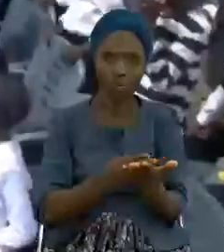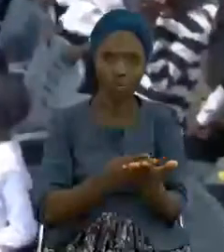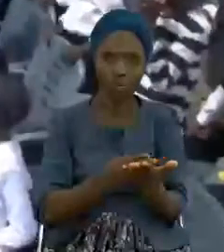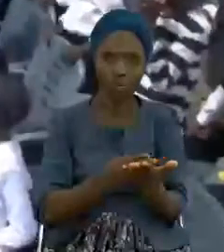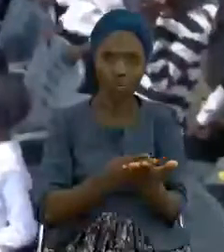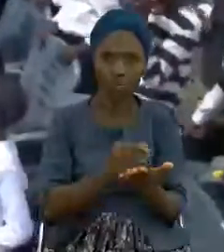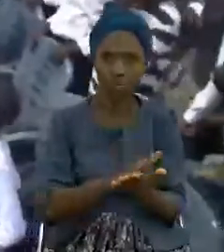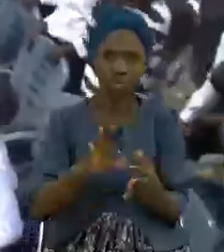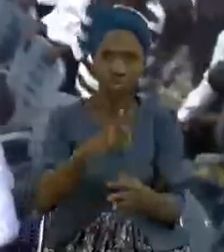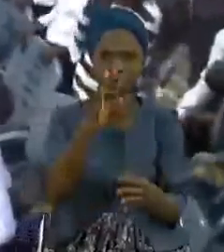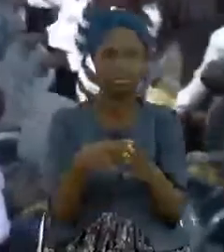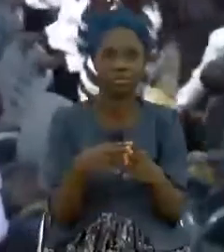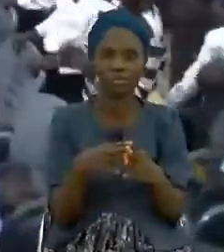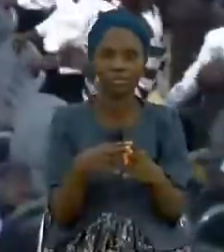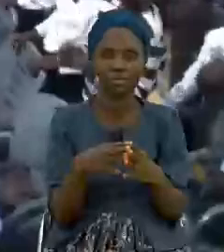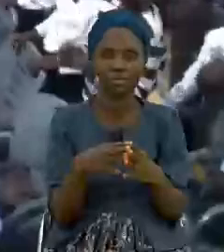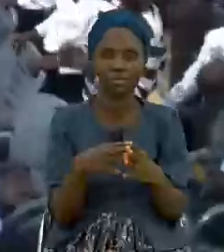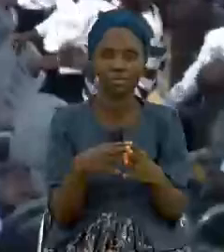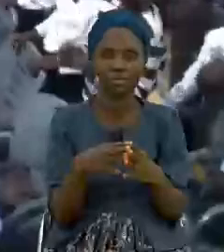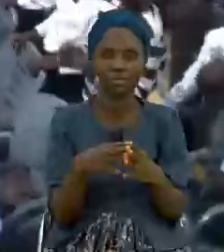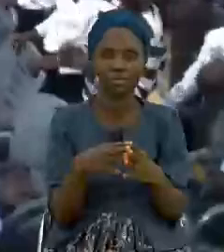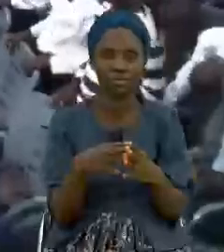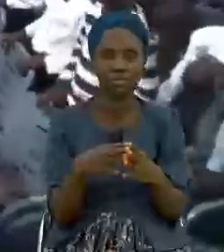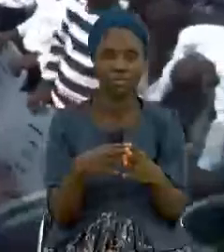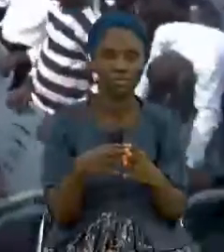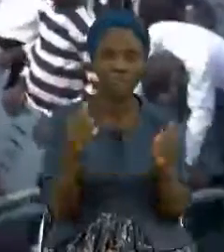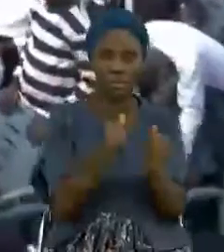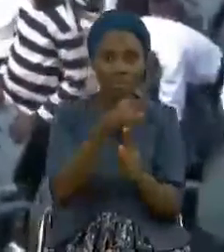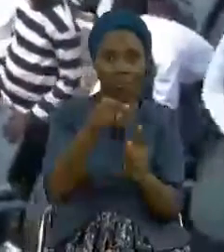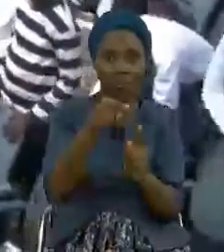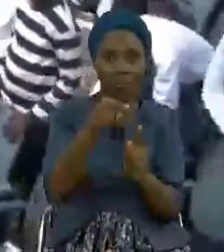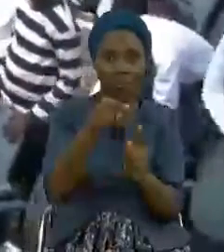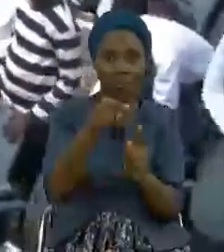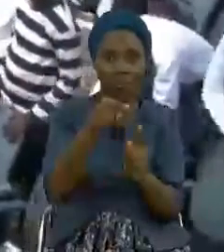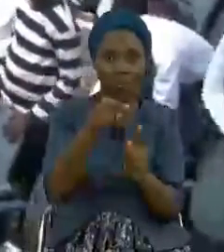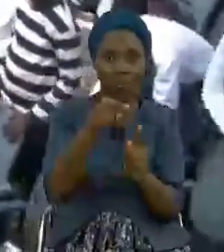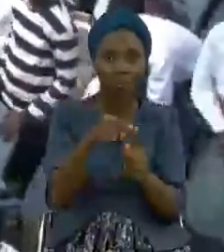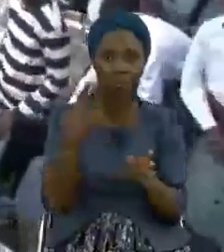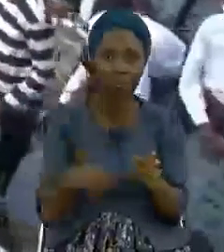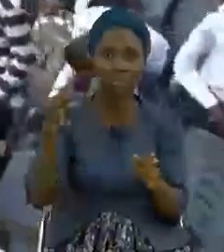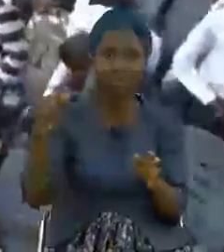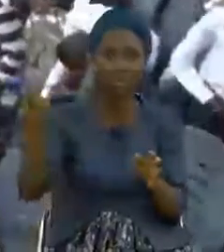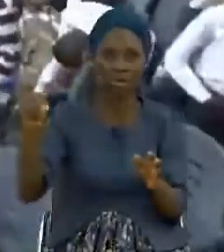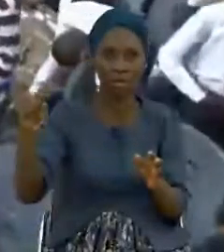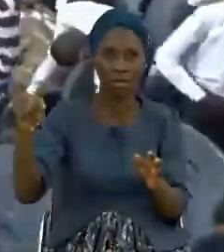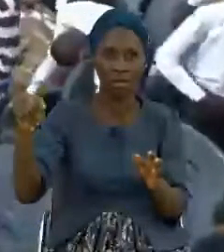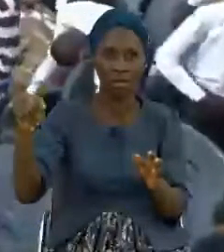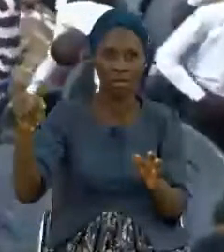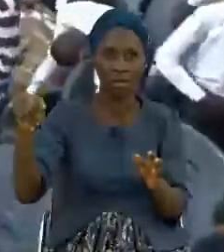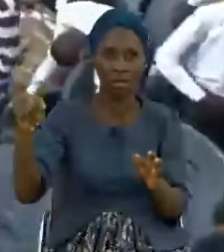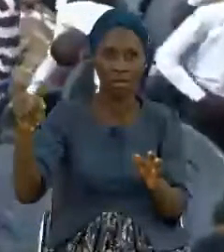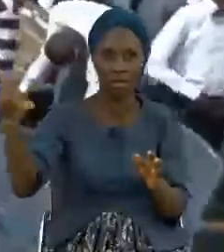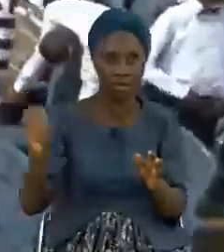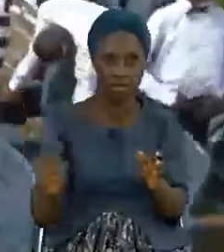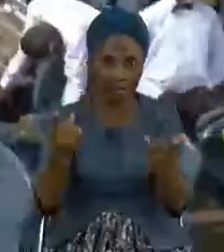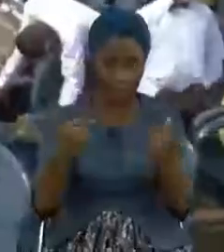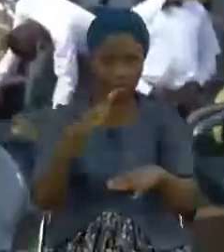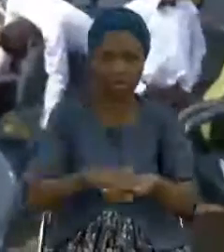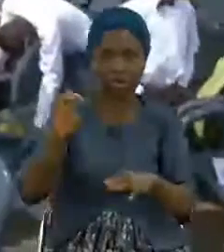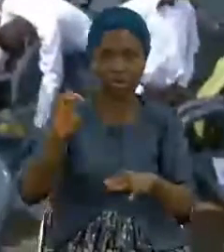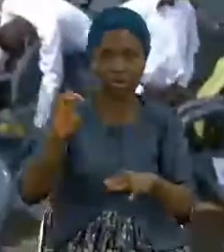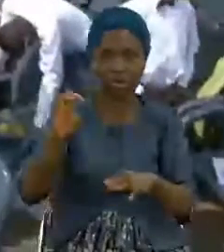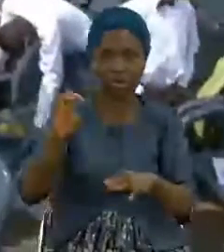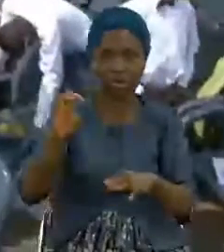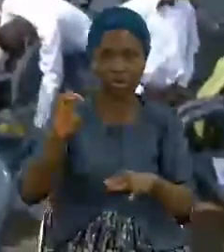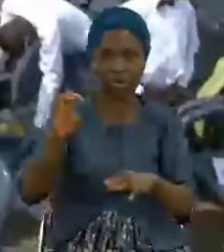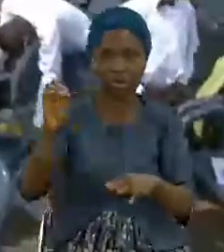When the mantle came on Elisha, all those servants knew, they saw it, and they